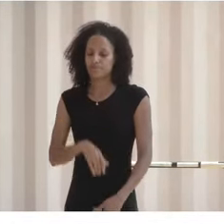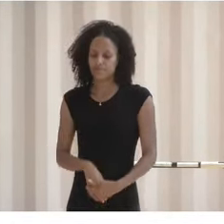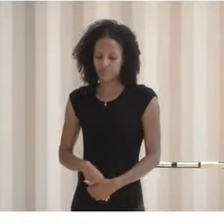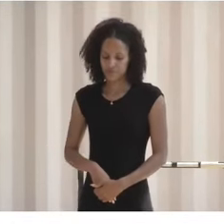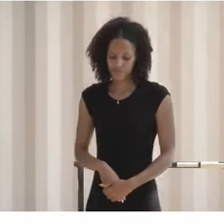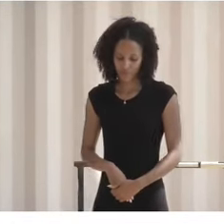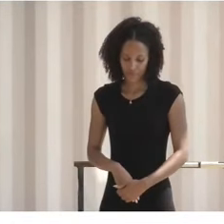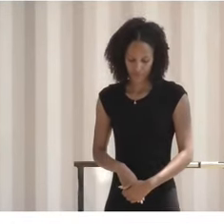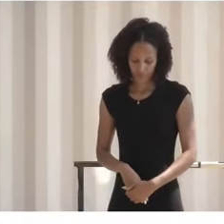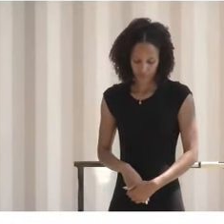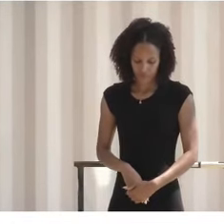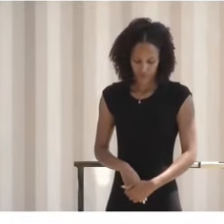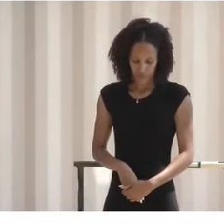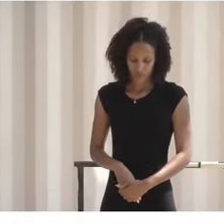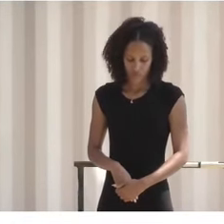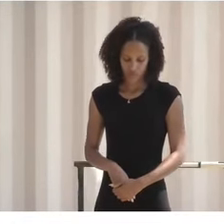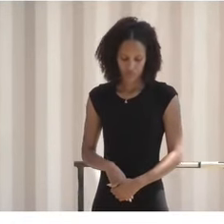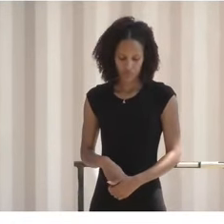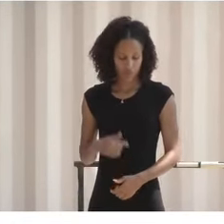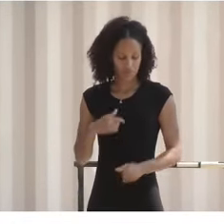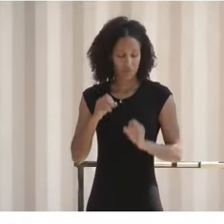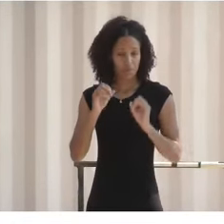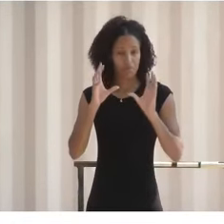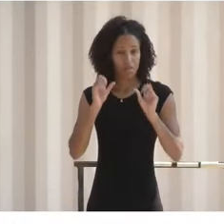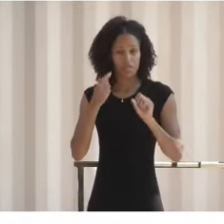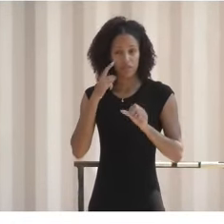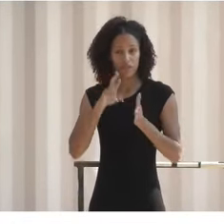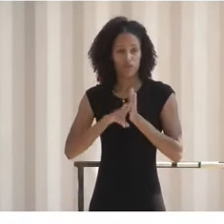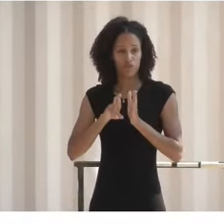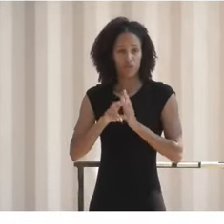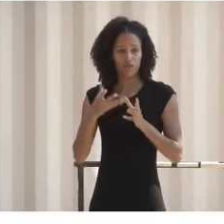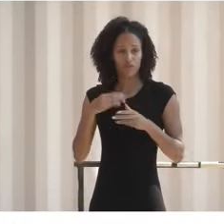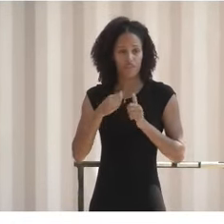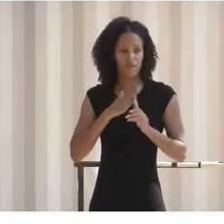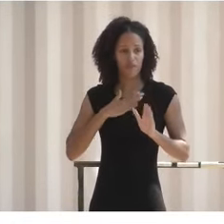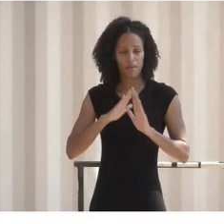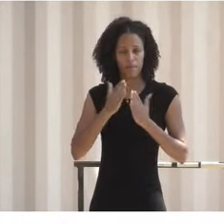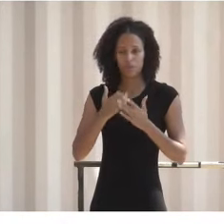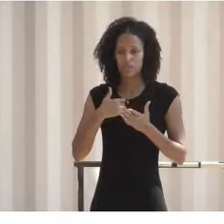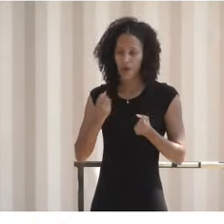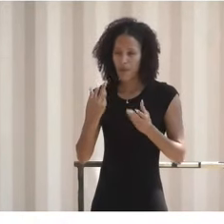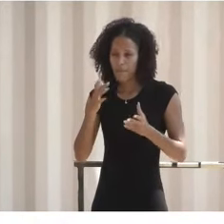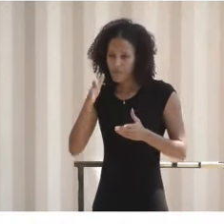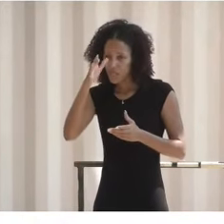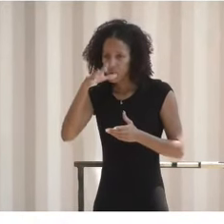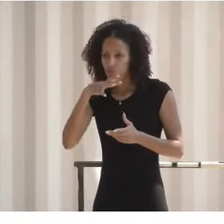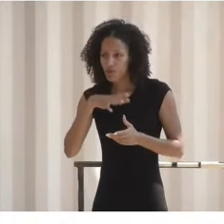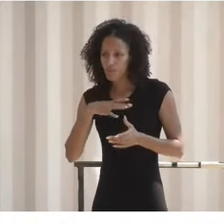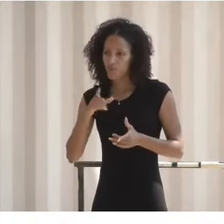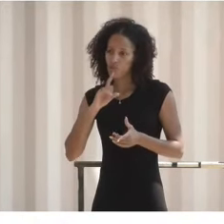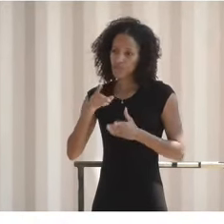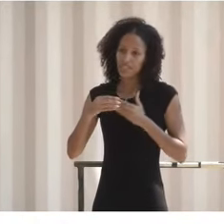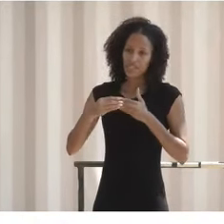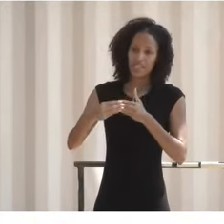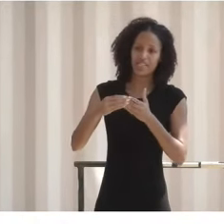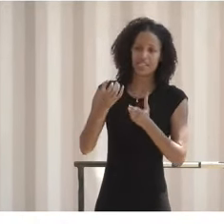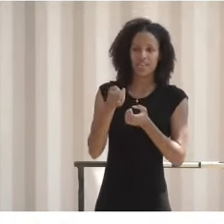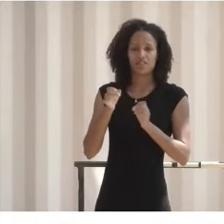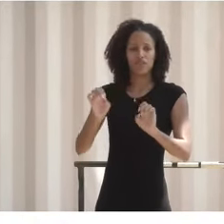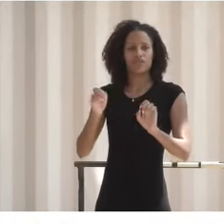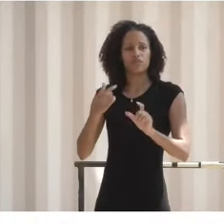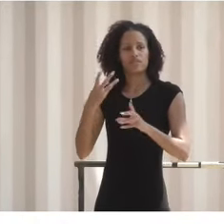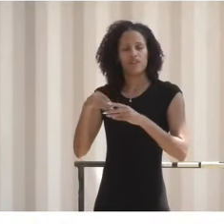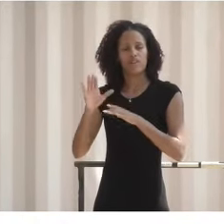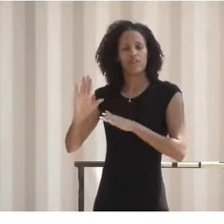It was remarkable in the research that I did for the book how many women were leading efforts in their own neighborhoods.